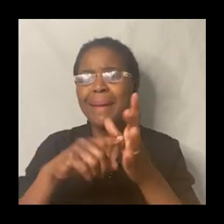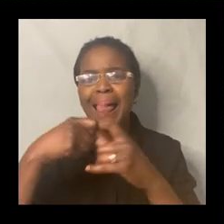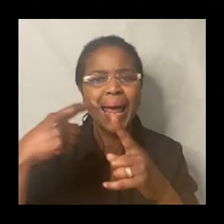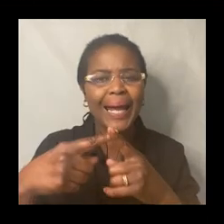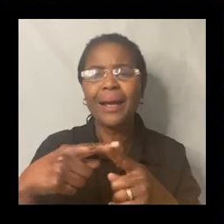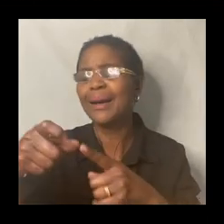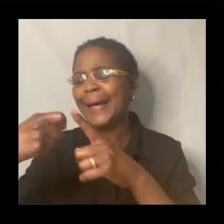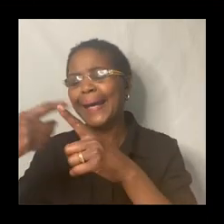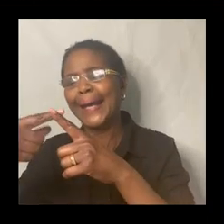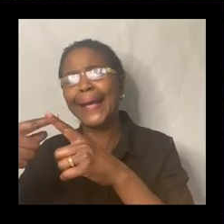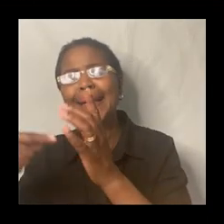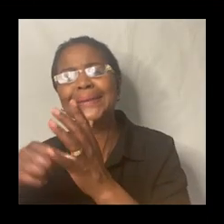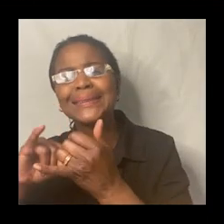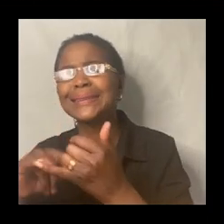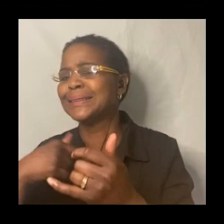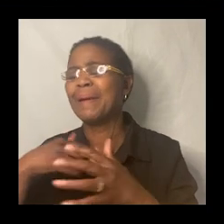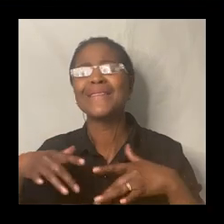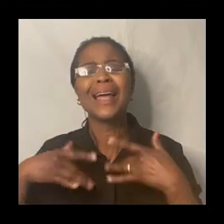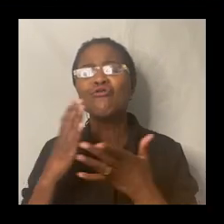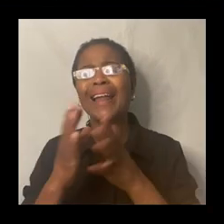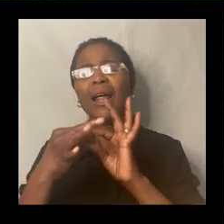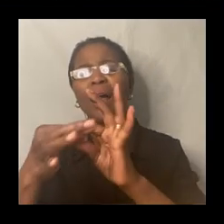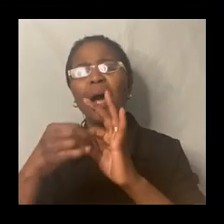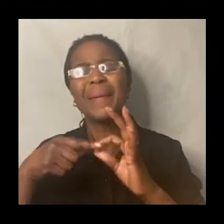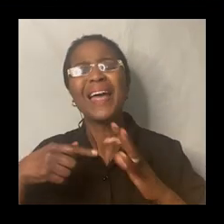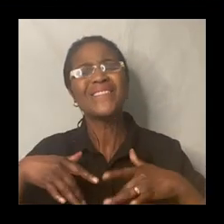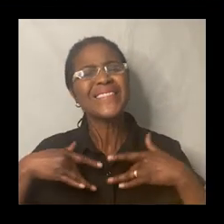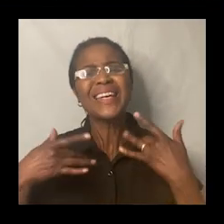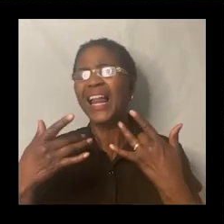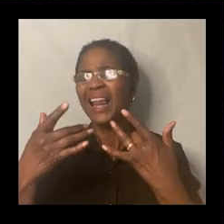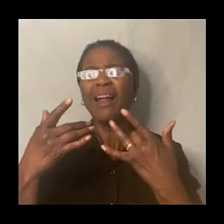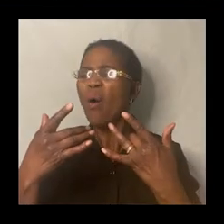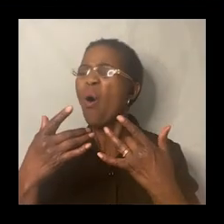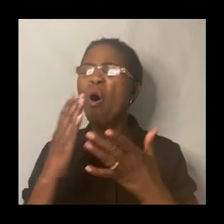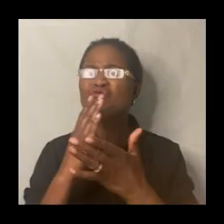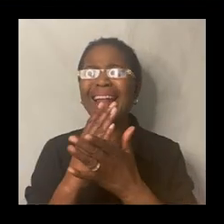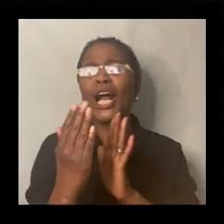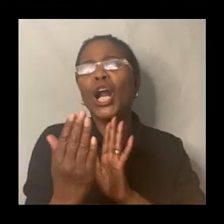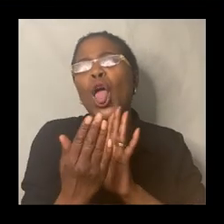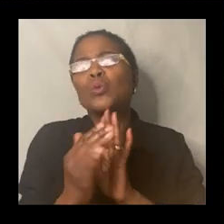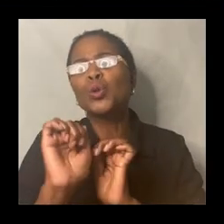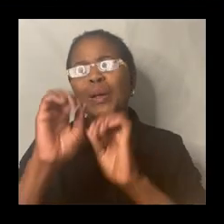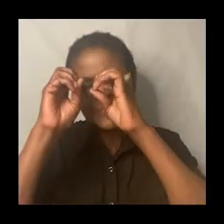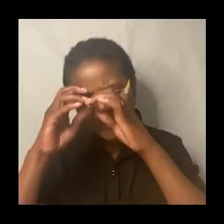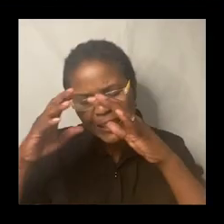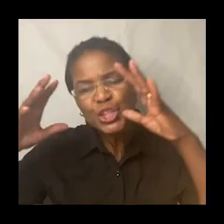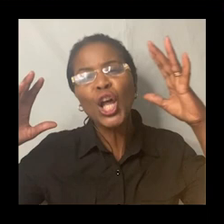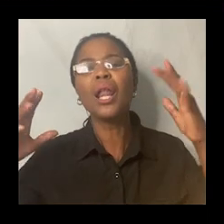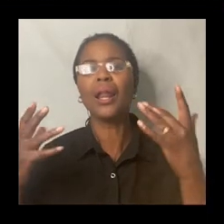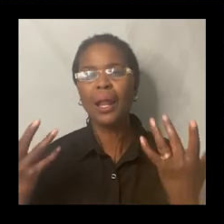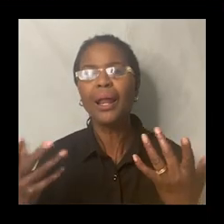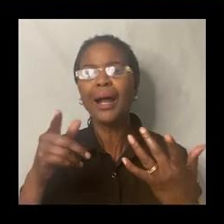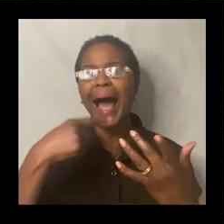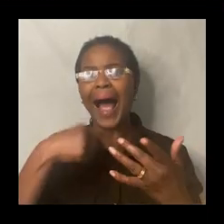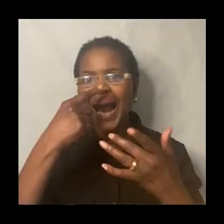well. Like, feel an affinity to his visions because they don't try and pin them down or fully understand them. They're aware of how open